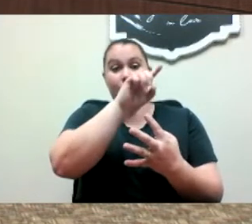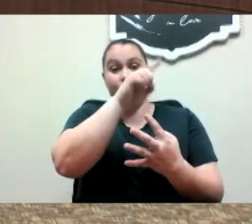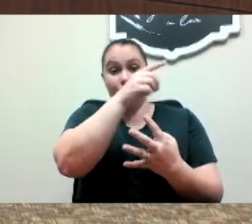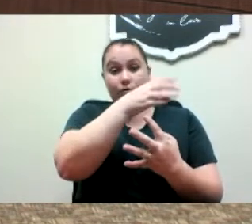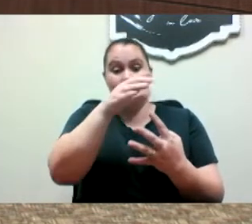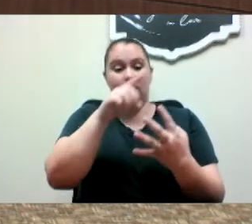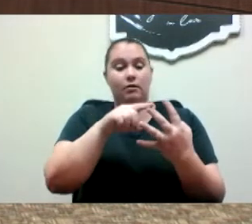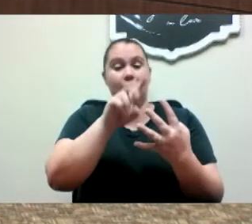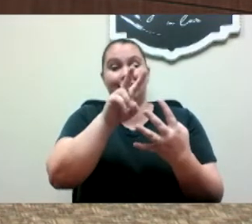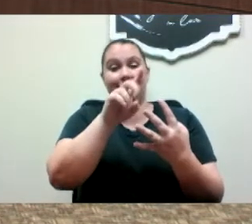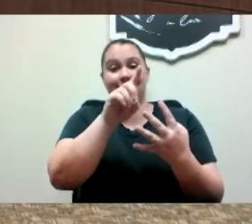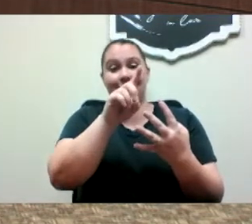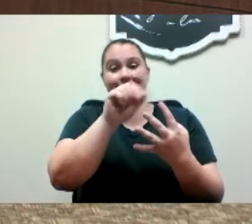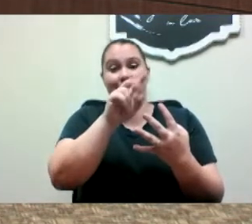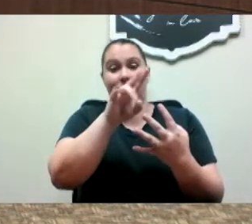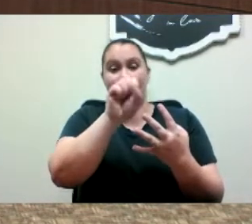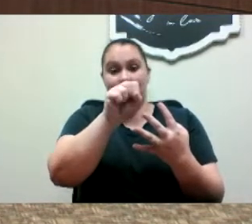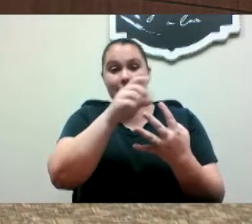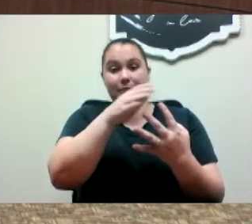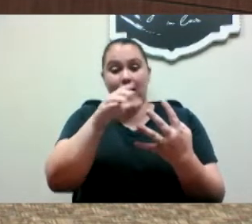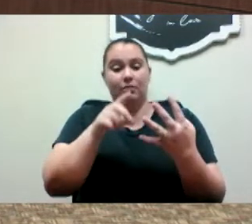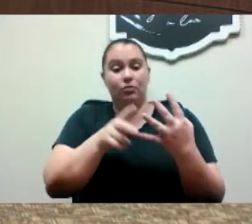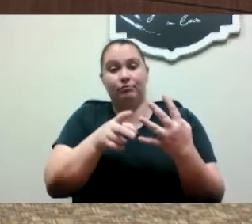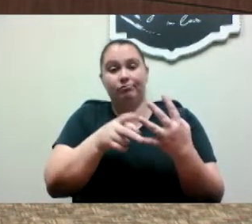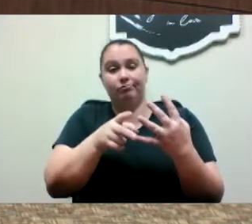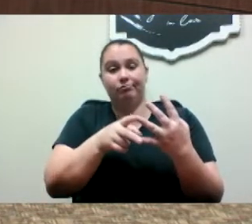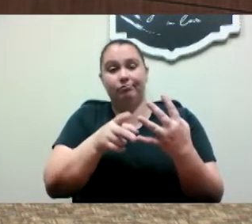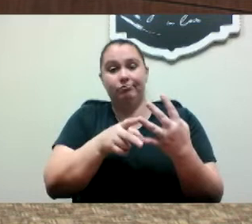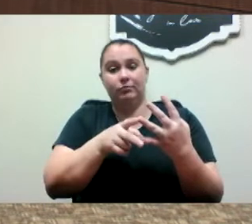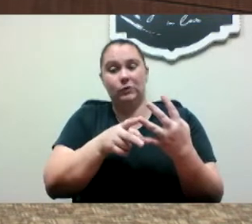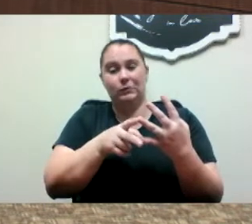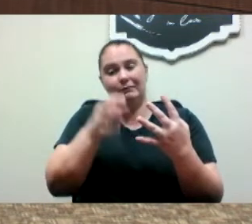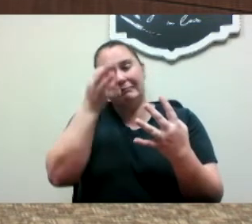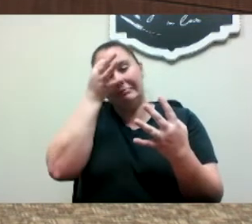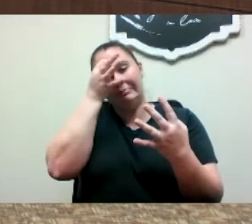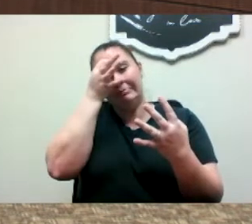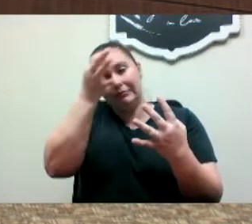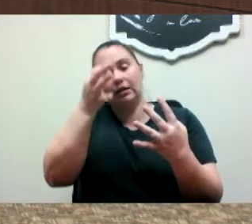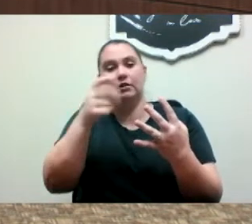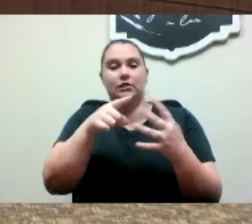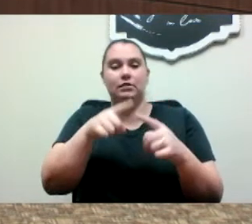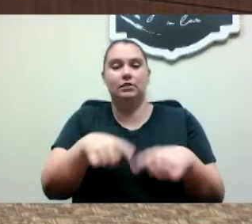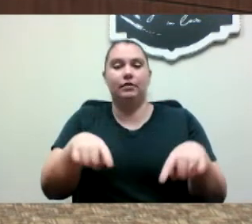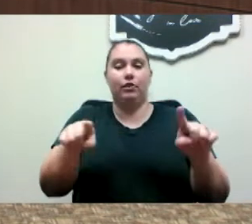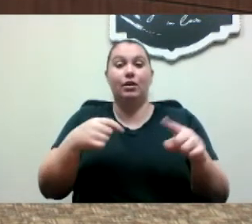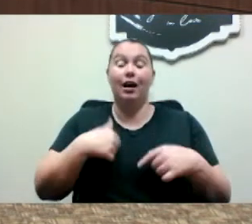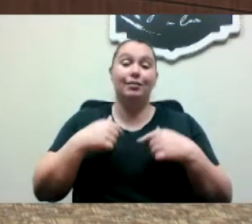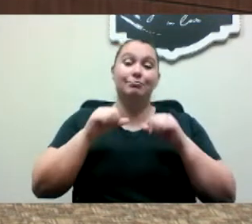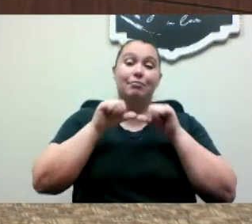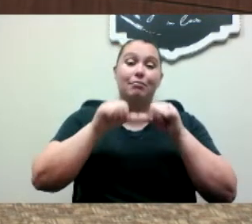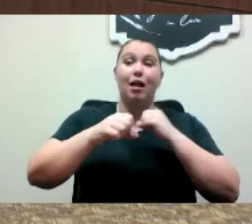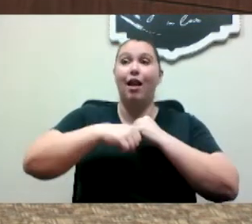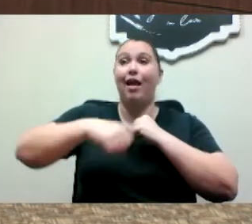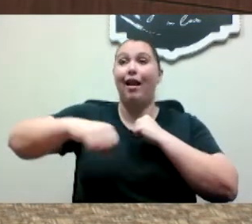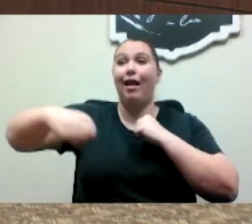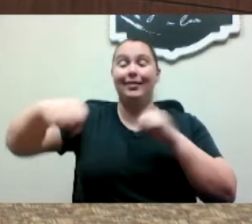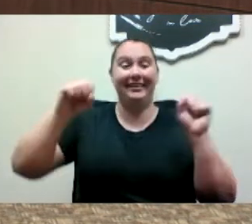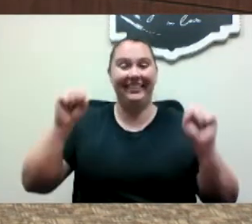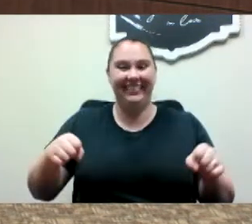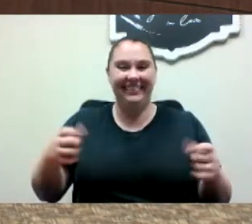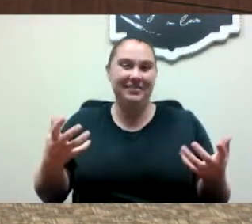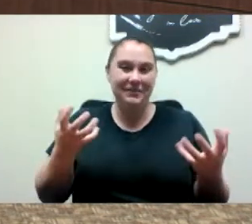precincts, is justifiable. I can keep talking, I'm lawful,